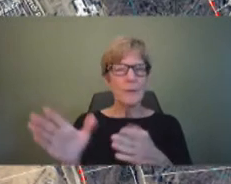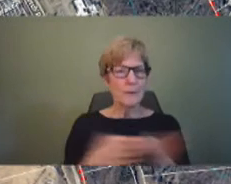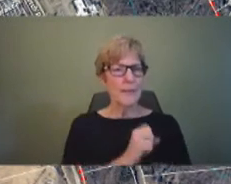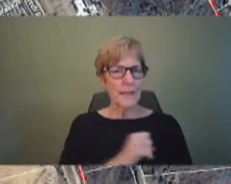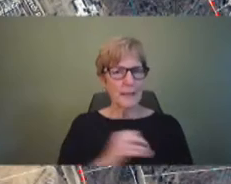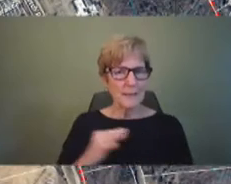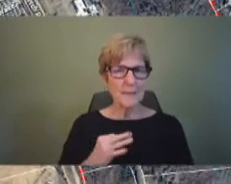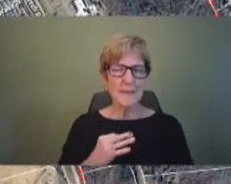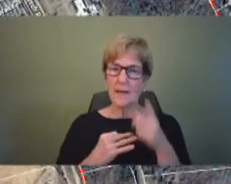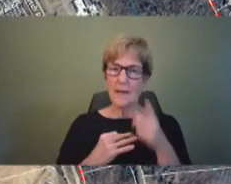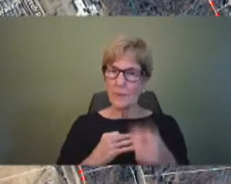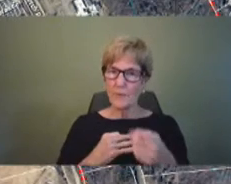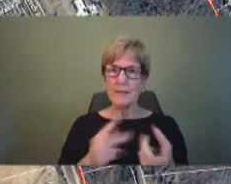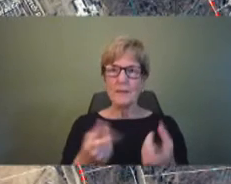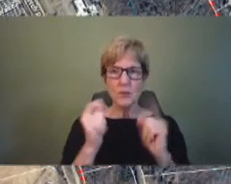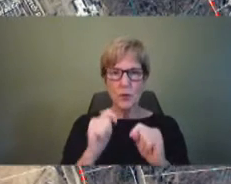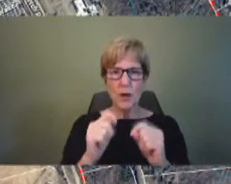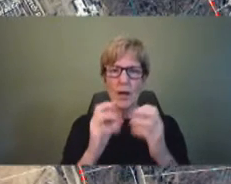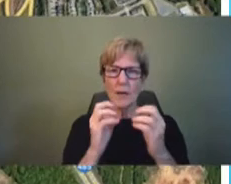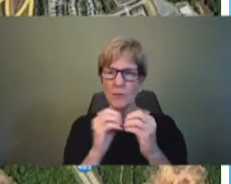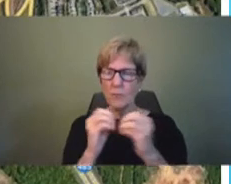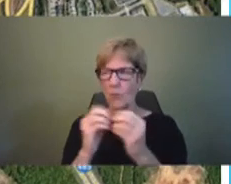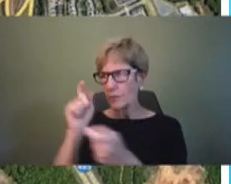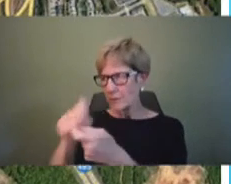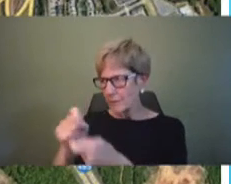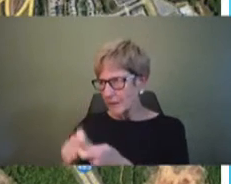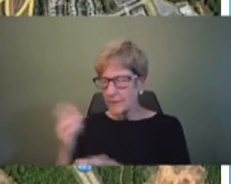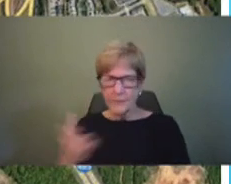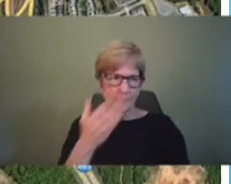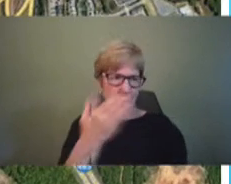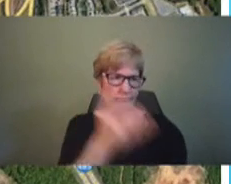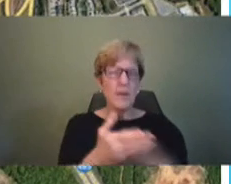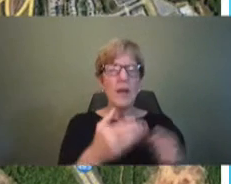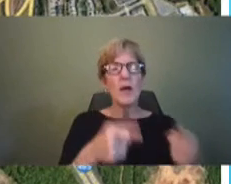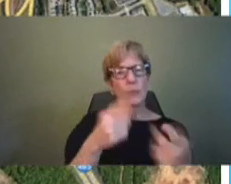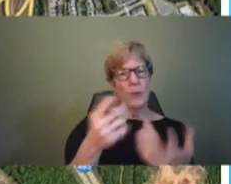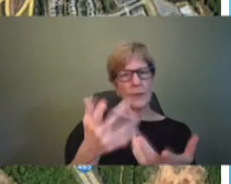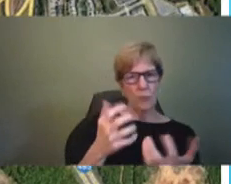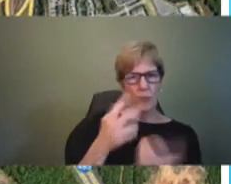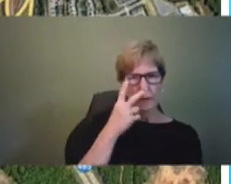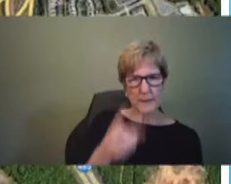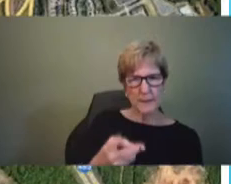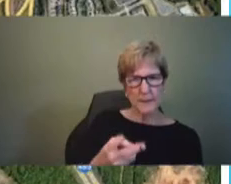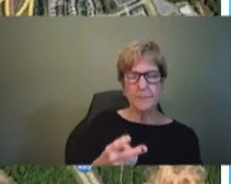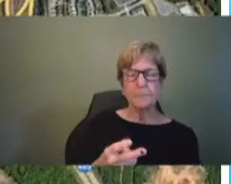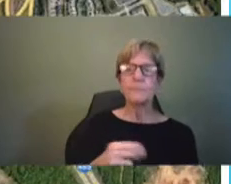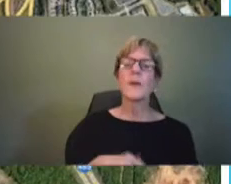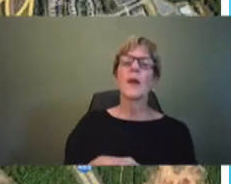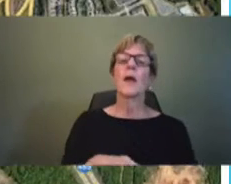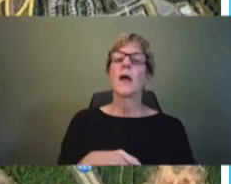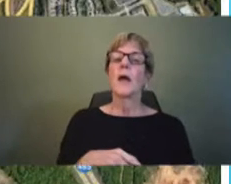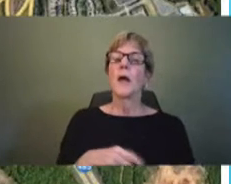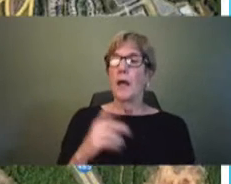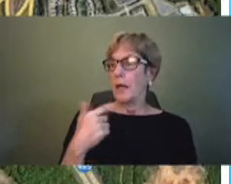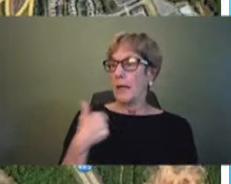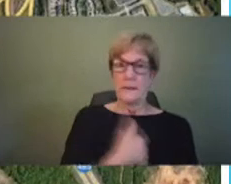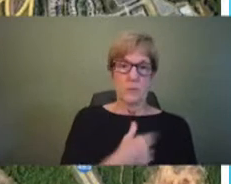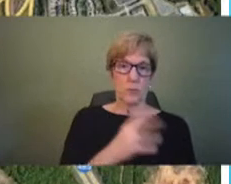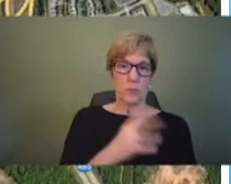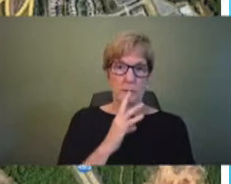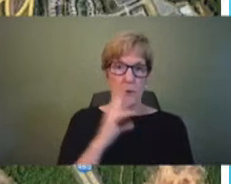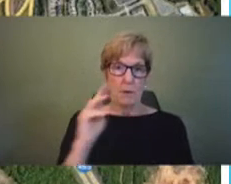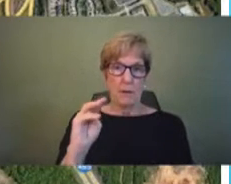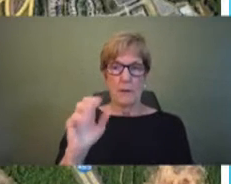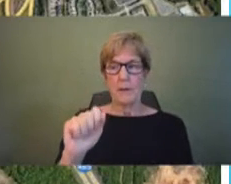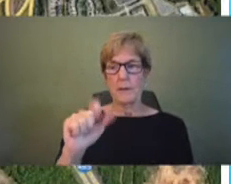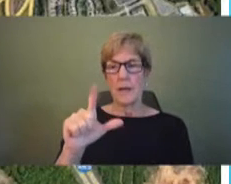plan try to get them a little more detail on the things that they're looking at um I do want to pause here CU as we talk in the Mard area all the